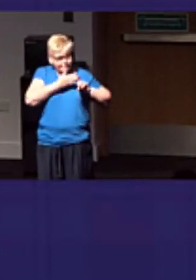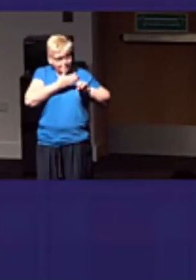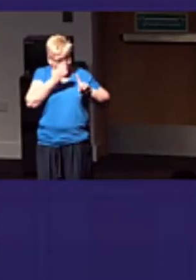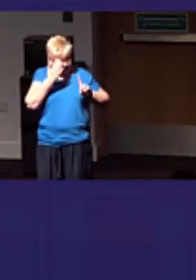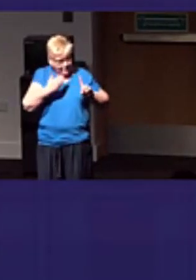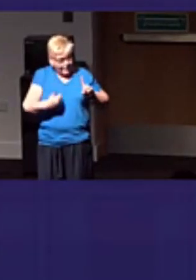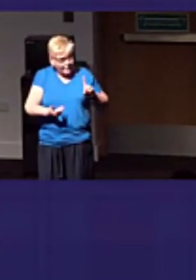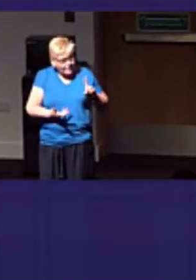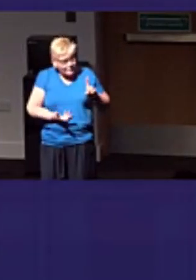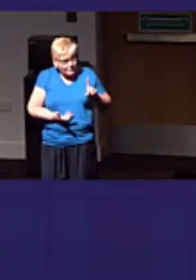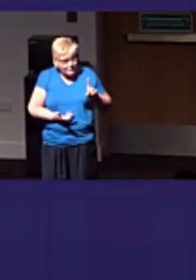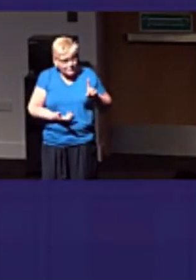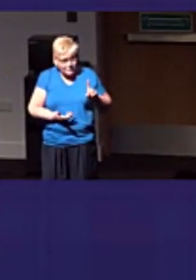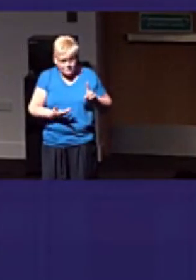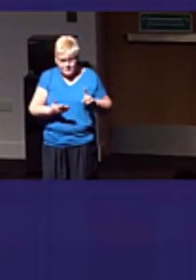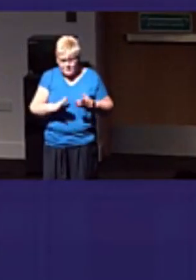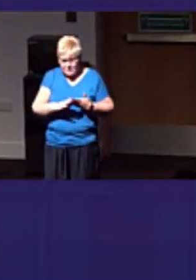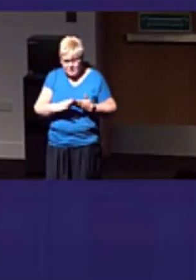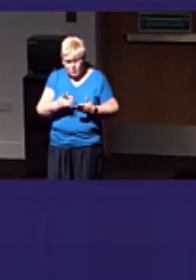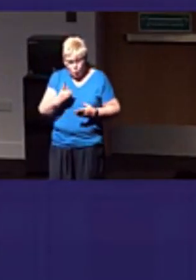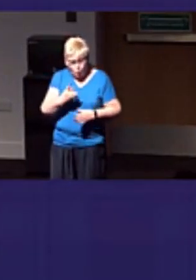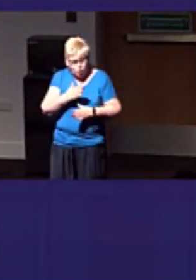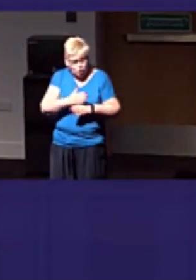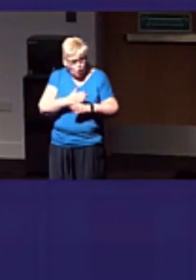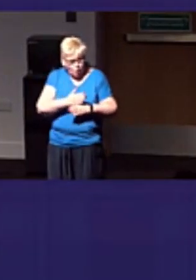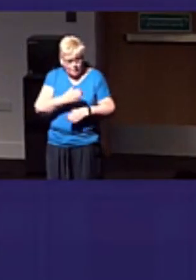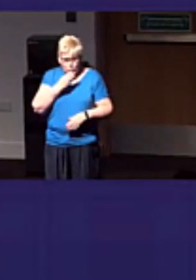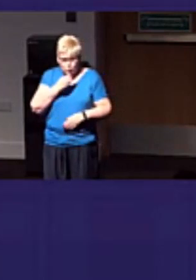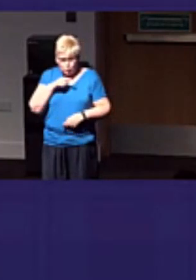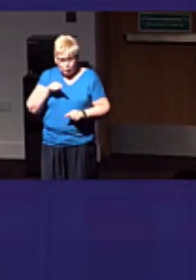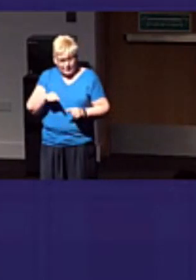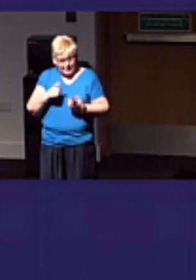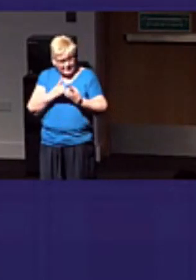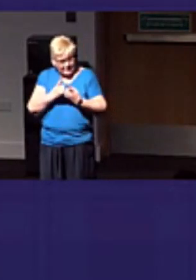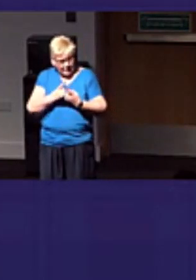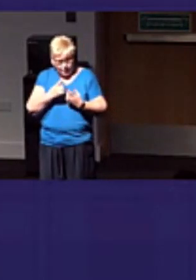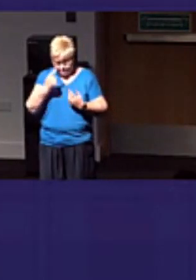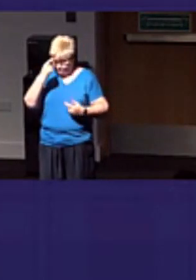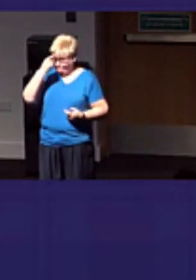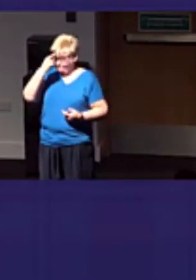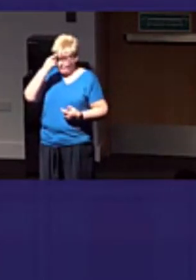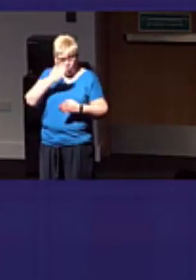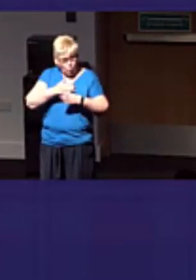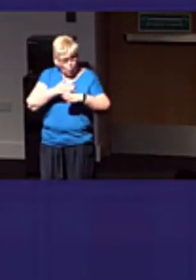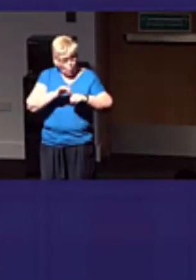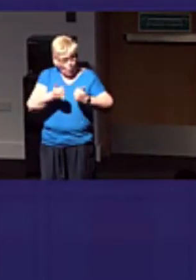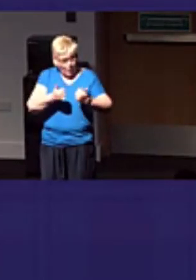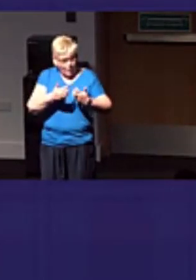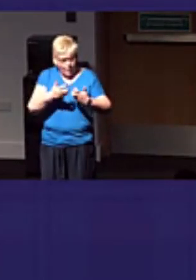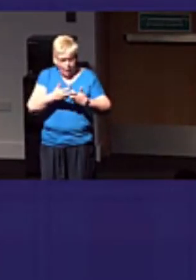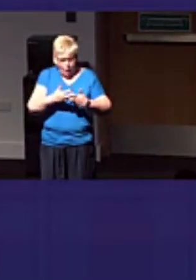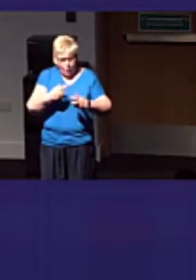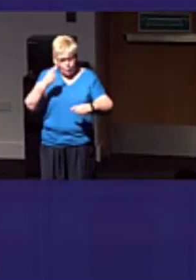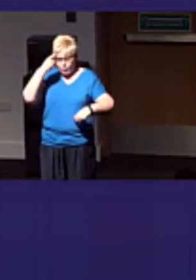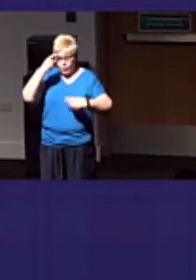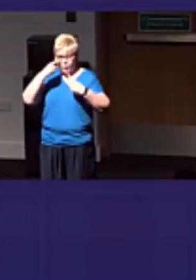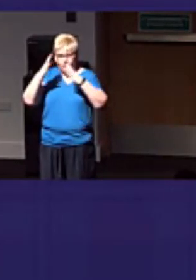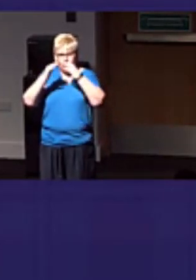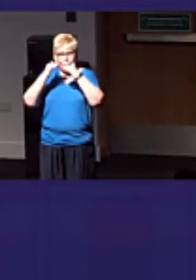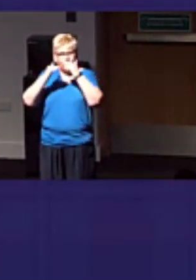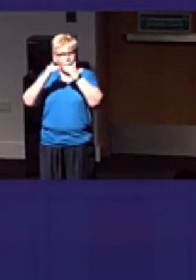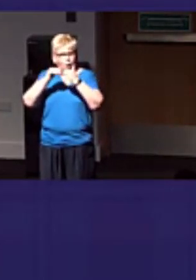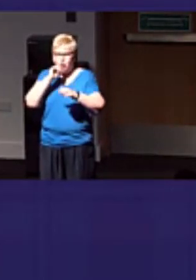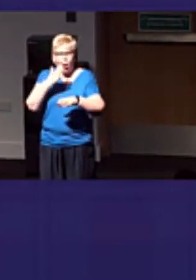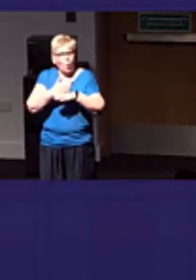in tech, where our one job is to use this thing in our head really well, how can we say that machine is not working